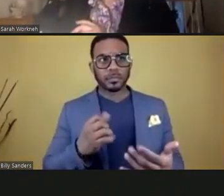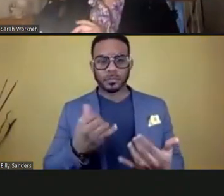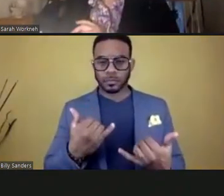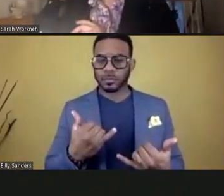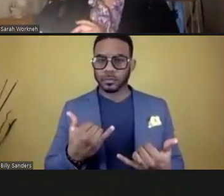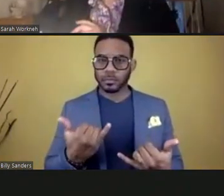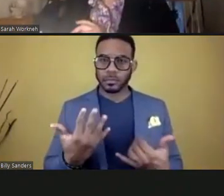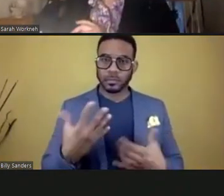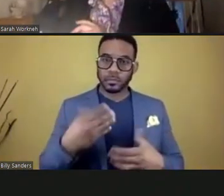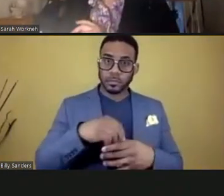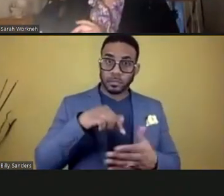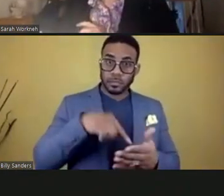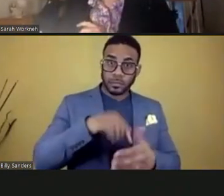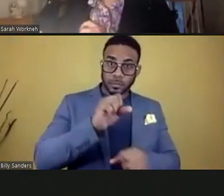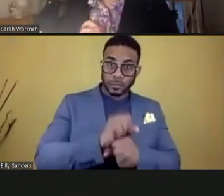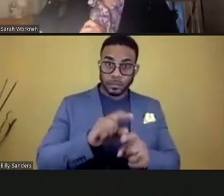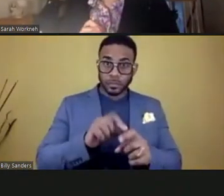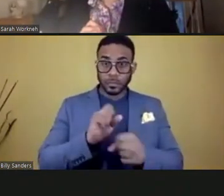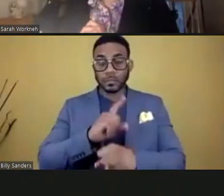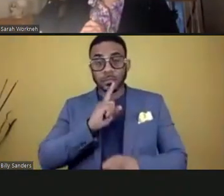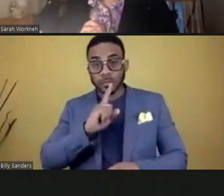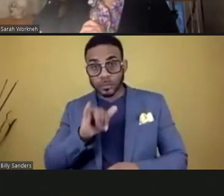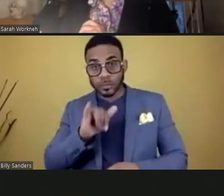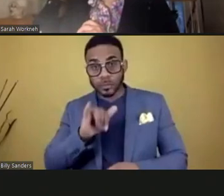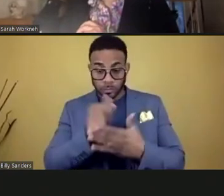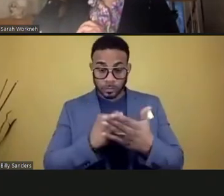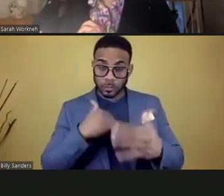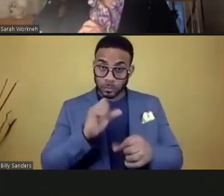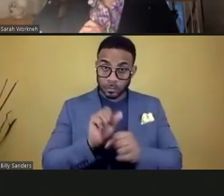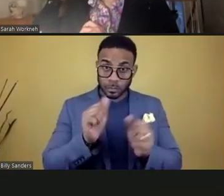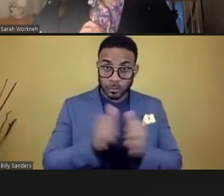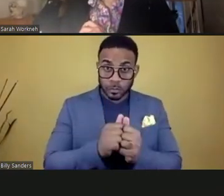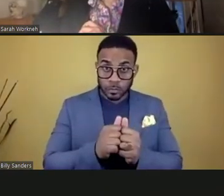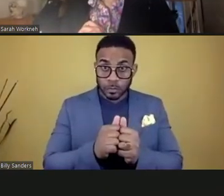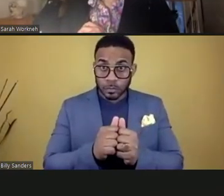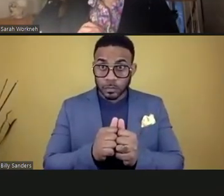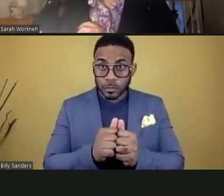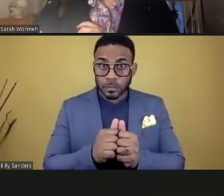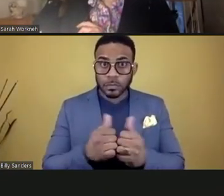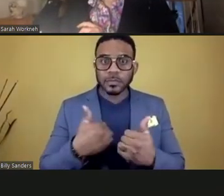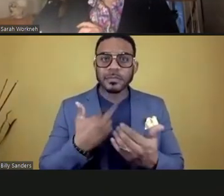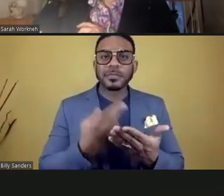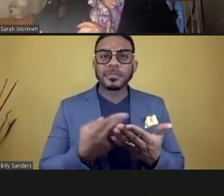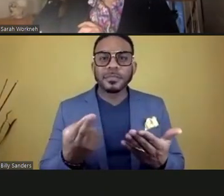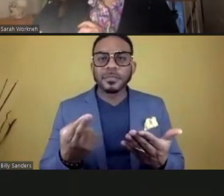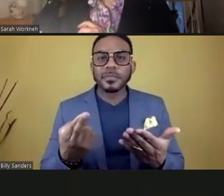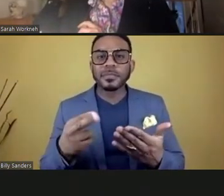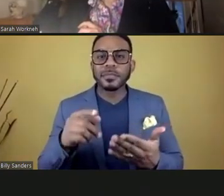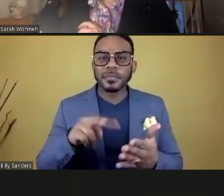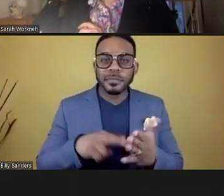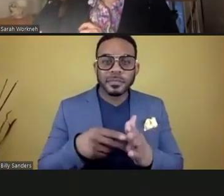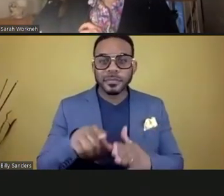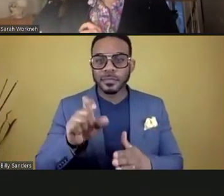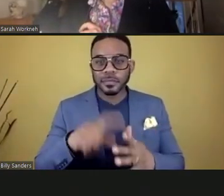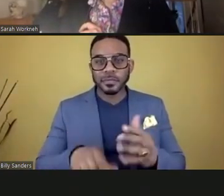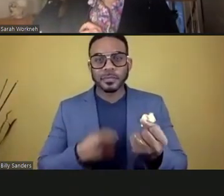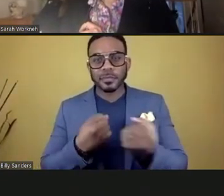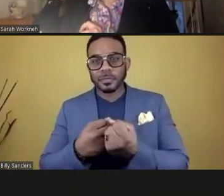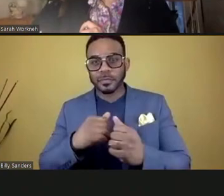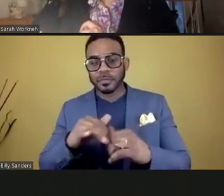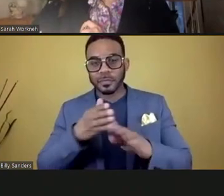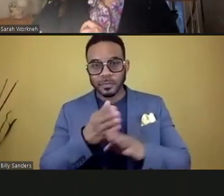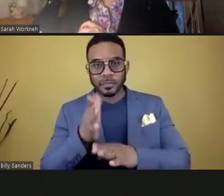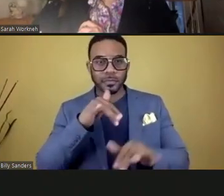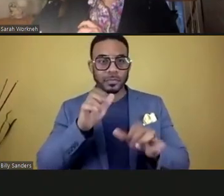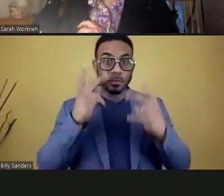a part of this work to make sure that the artists that I work with had the resources and means they needed to sustain a career so that